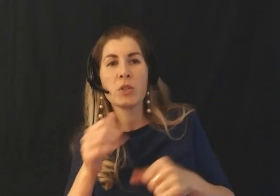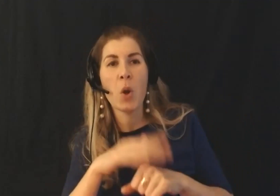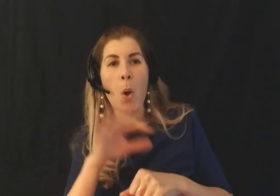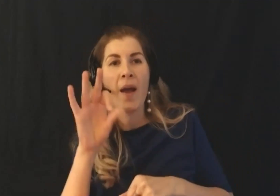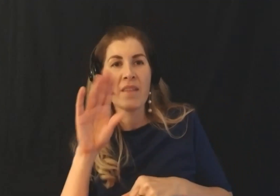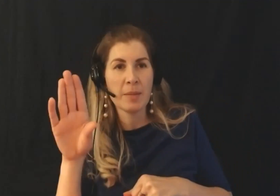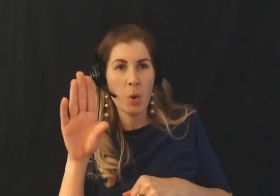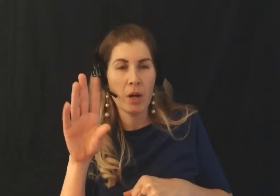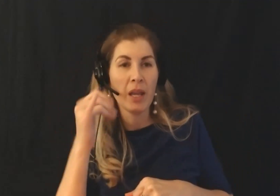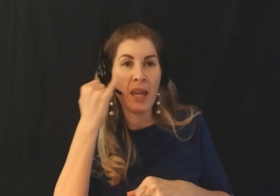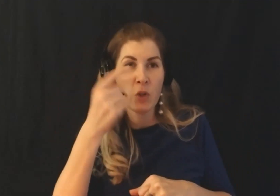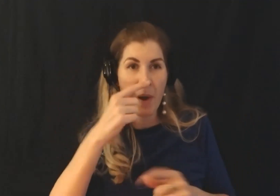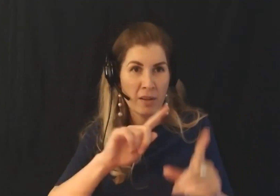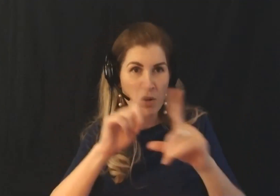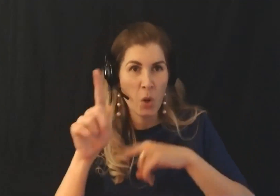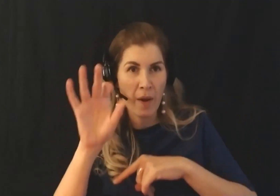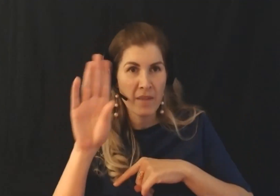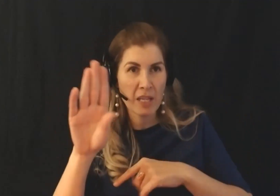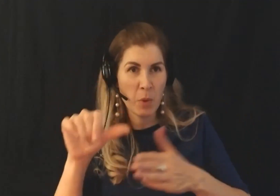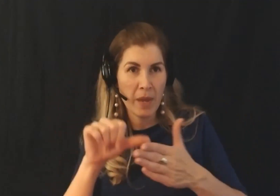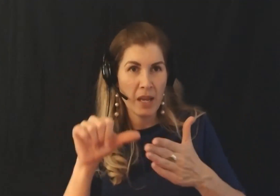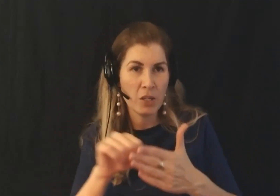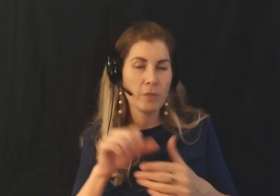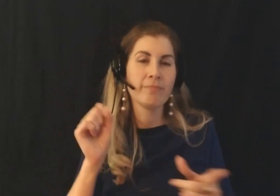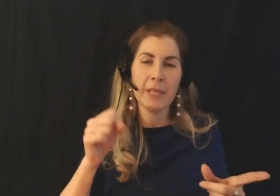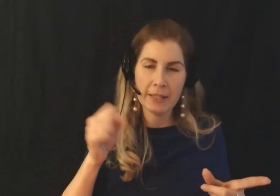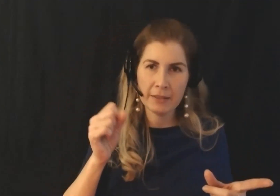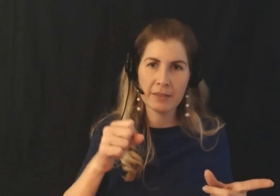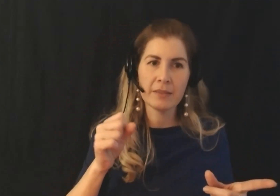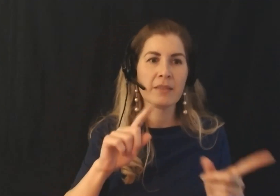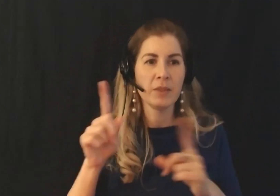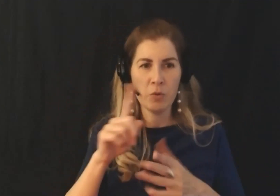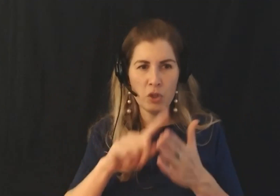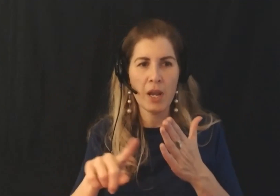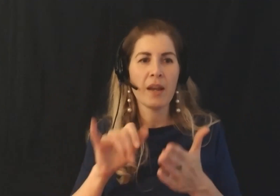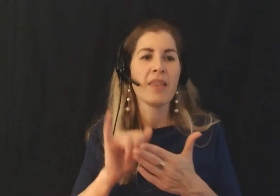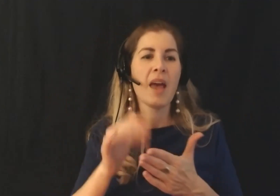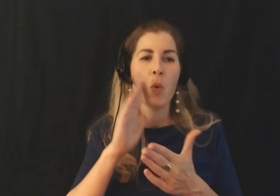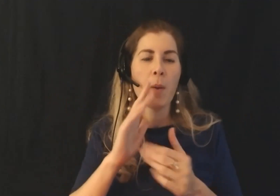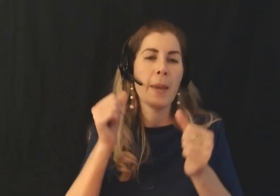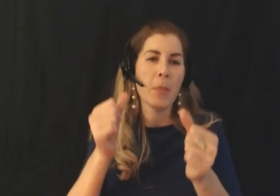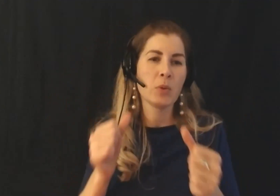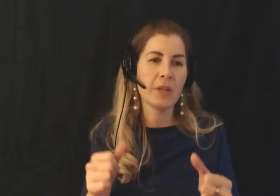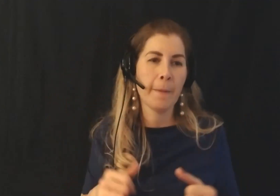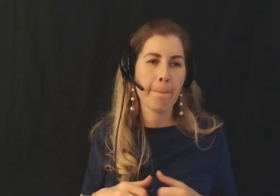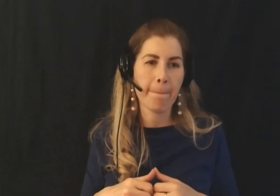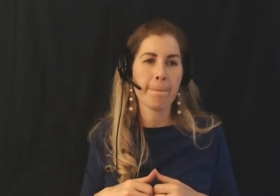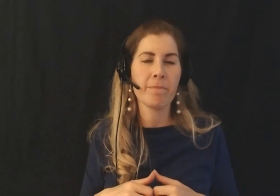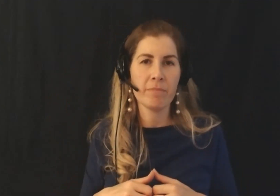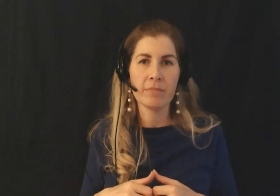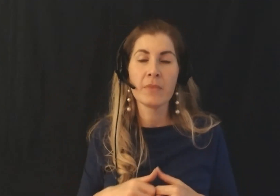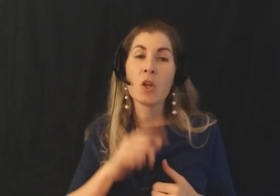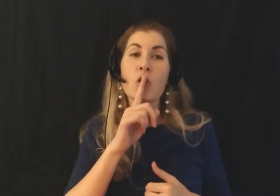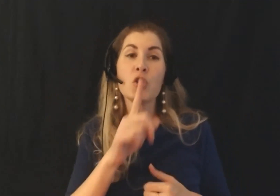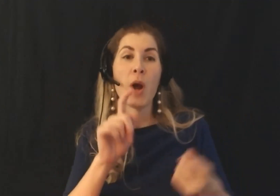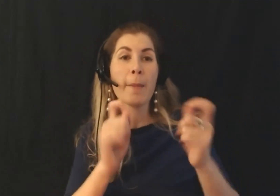So if everyone could head over there and yes. Check, and that will be posted later. And for sure. I'm updating the